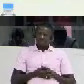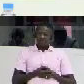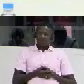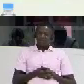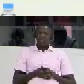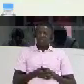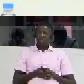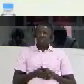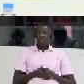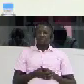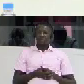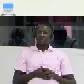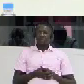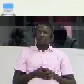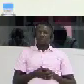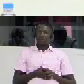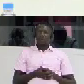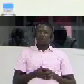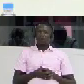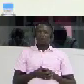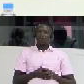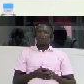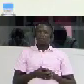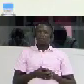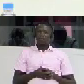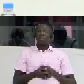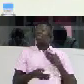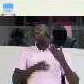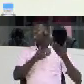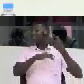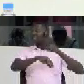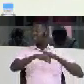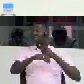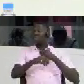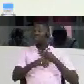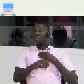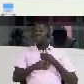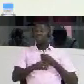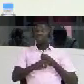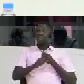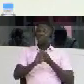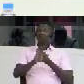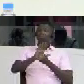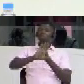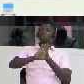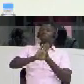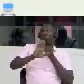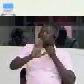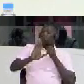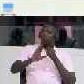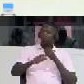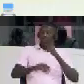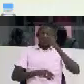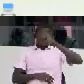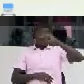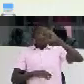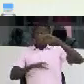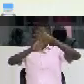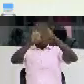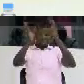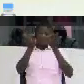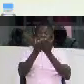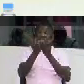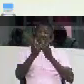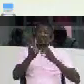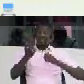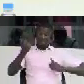Field force bi seen liggéey time boobu mu ñoo nooy backup for the police general duties as armed unit si